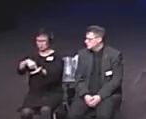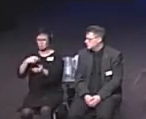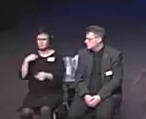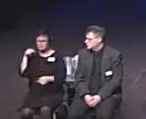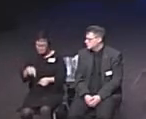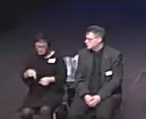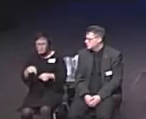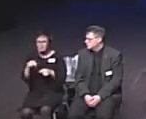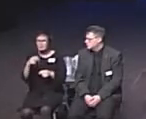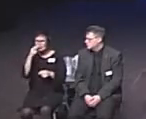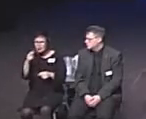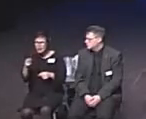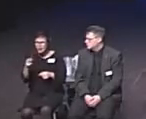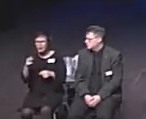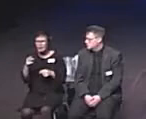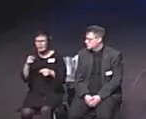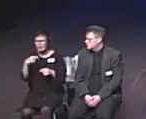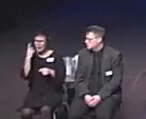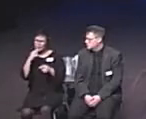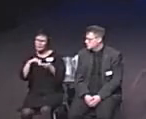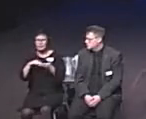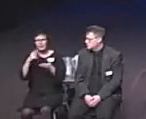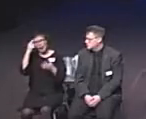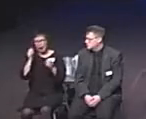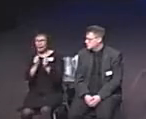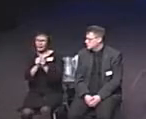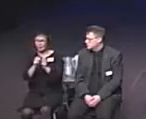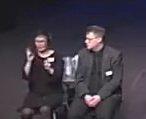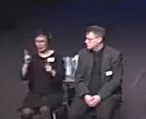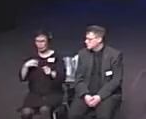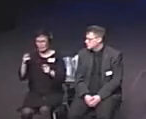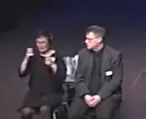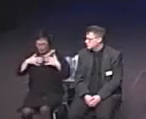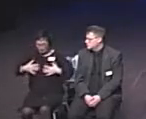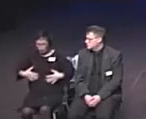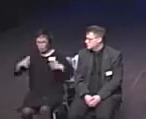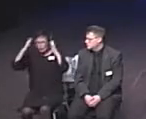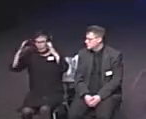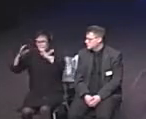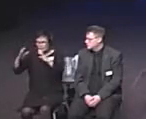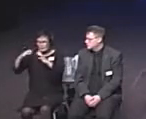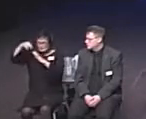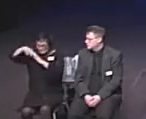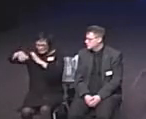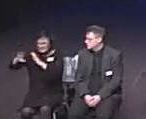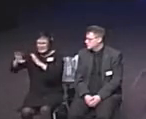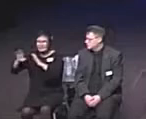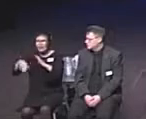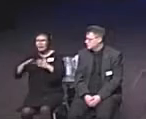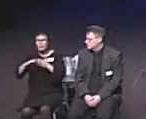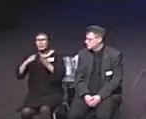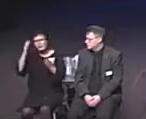can see it is shaped a little bit like a brain. It's not like we're walking in an anatomic, like described brain. It's